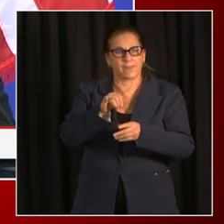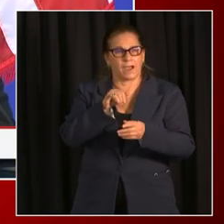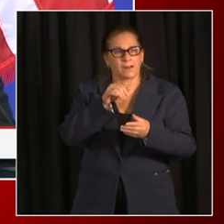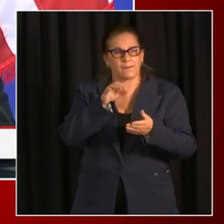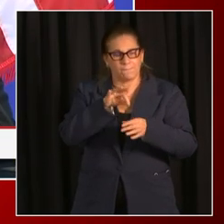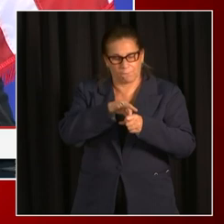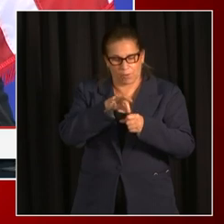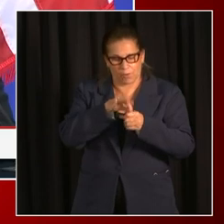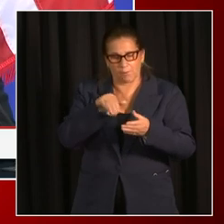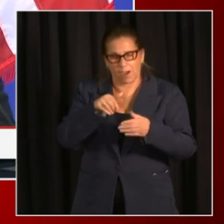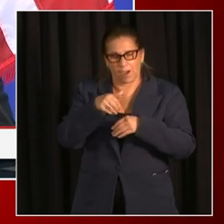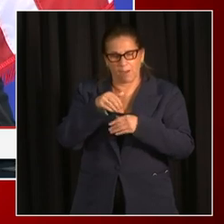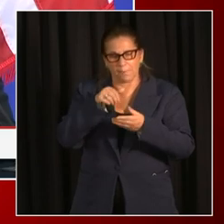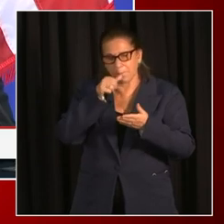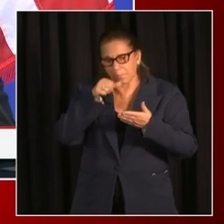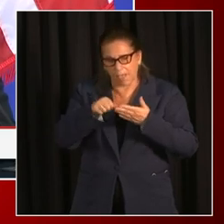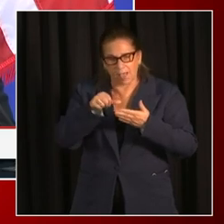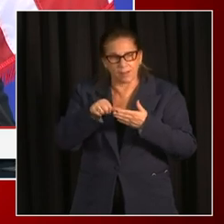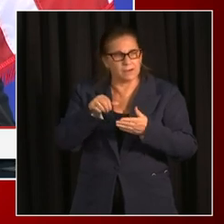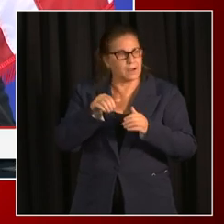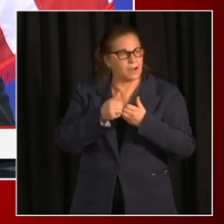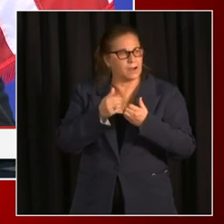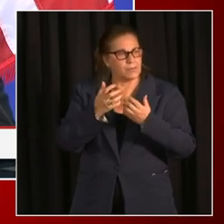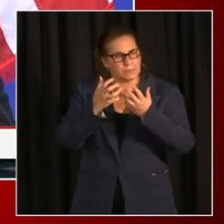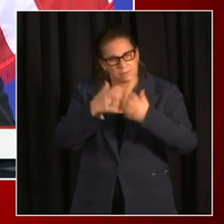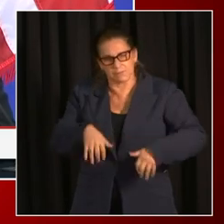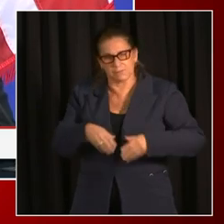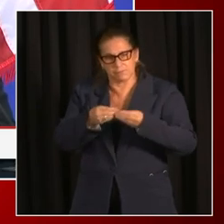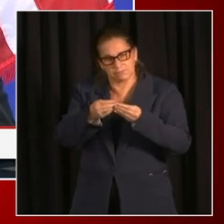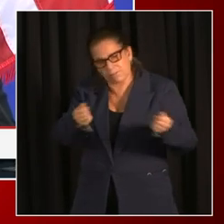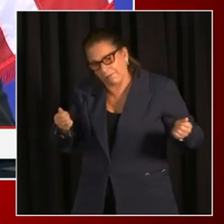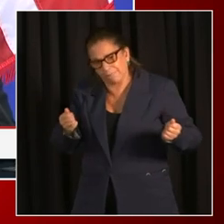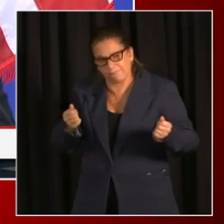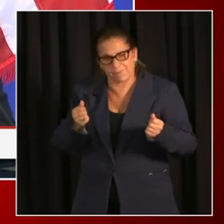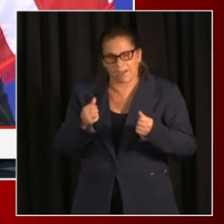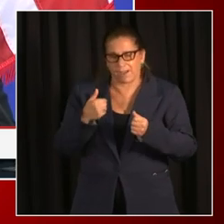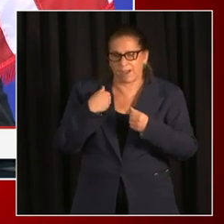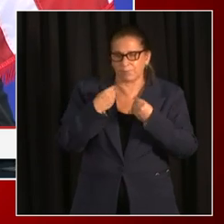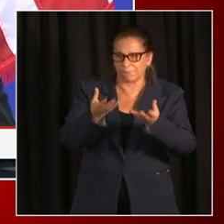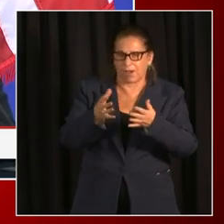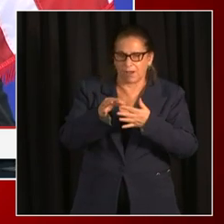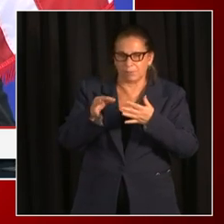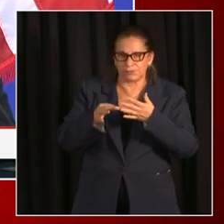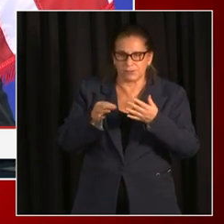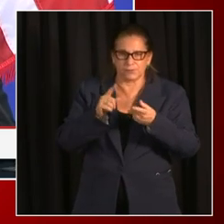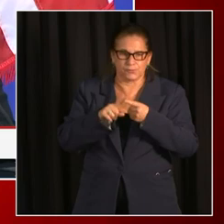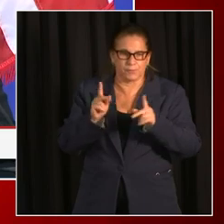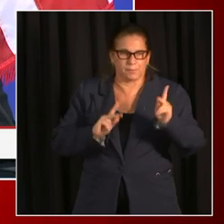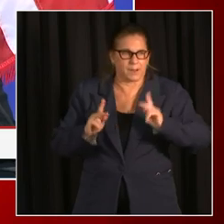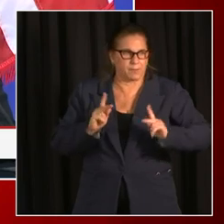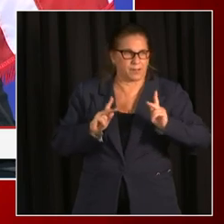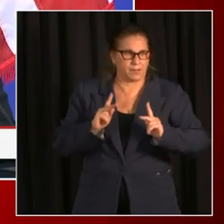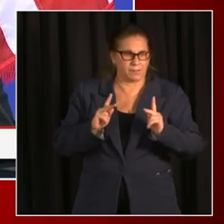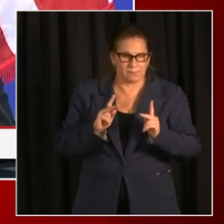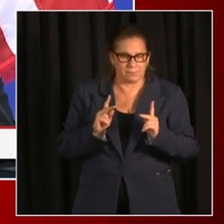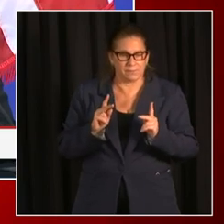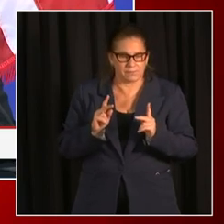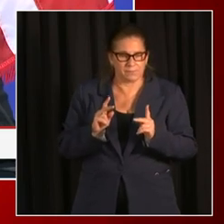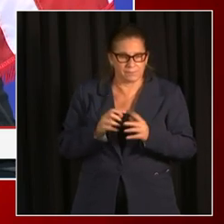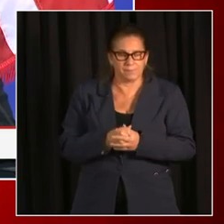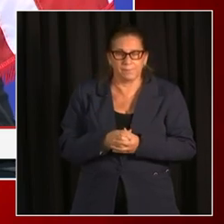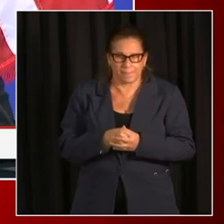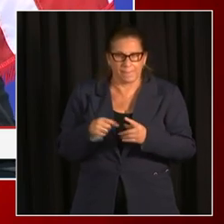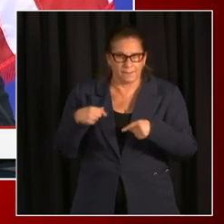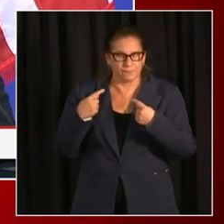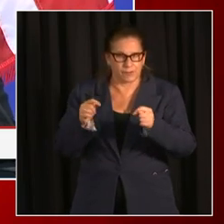as prepared as possible to have as many options for in-person voting for as long as possible to deal